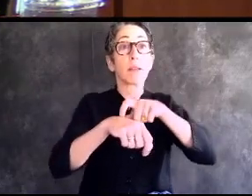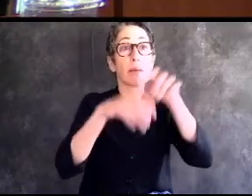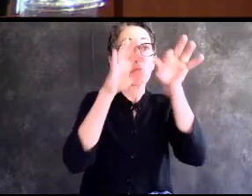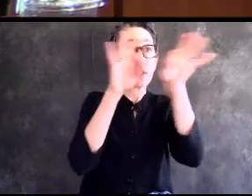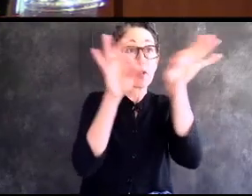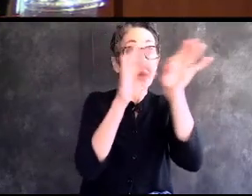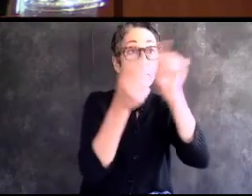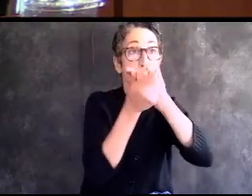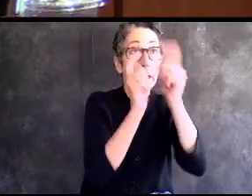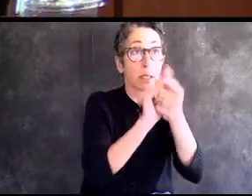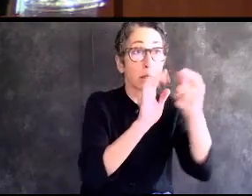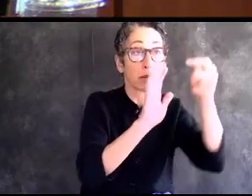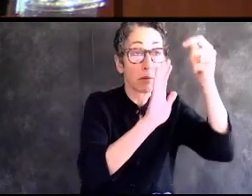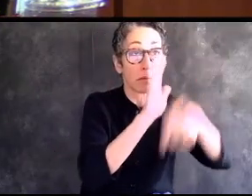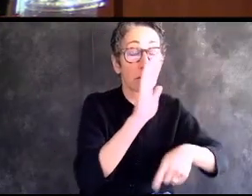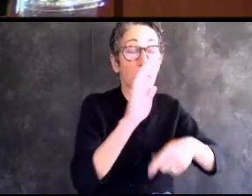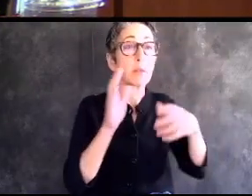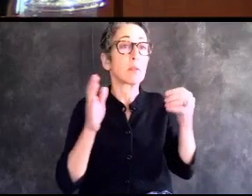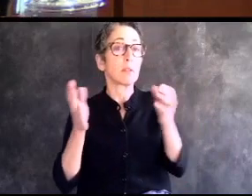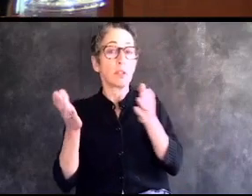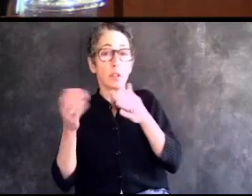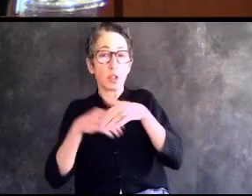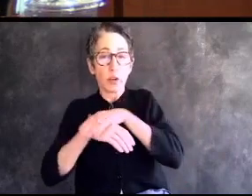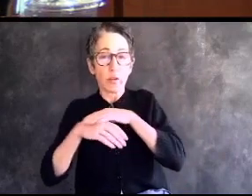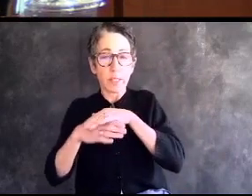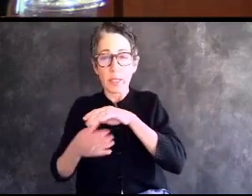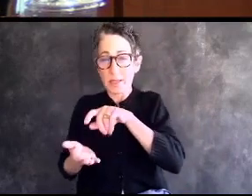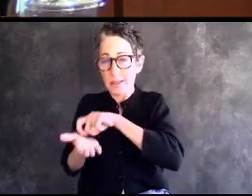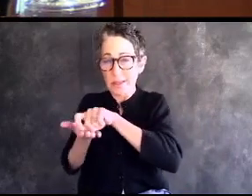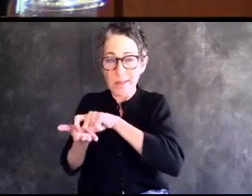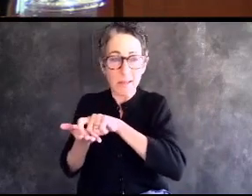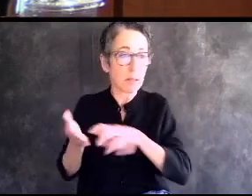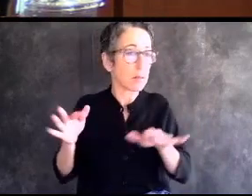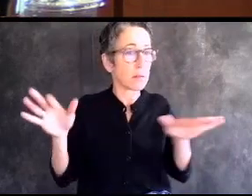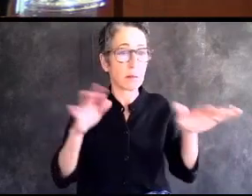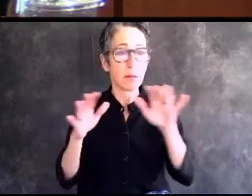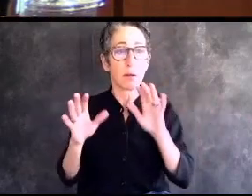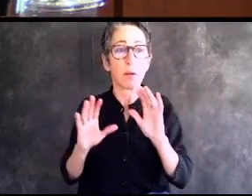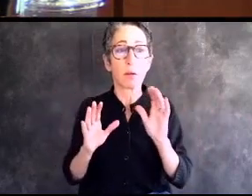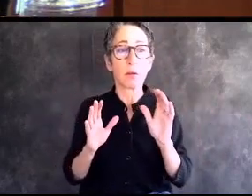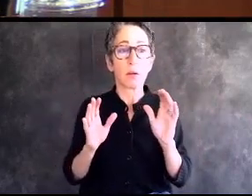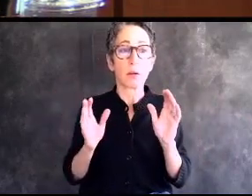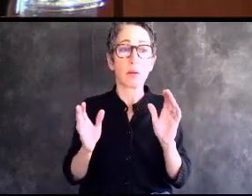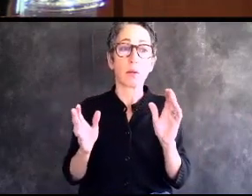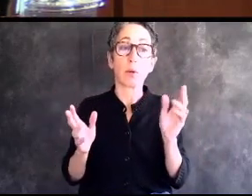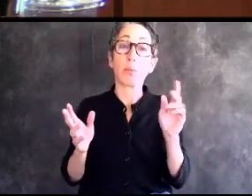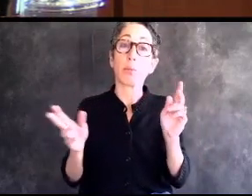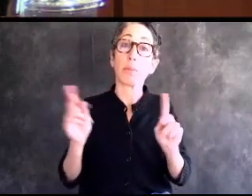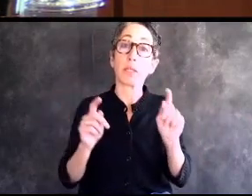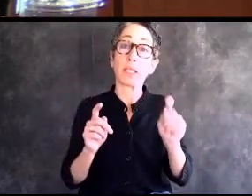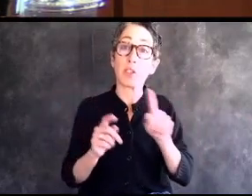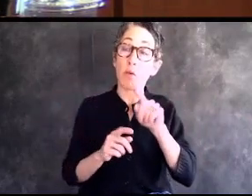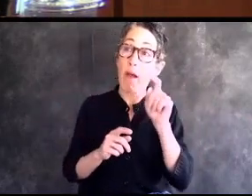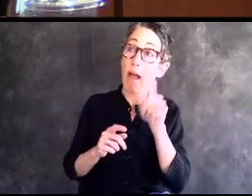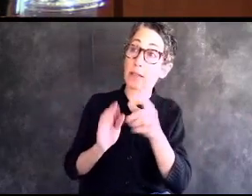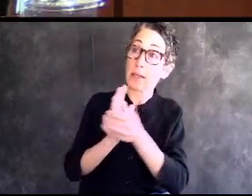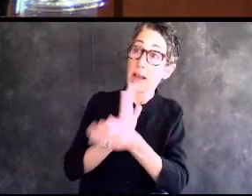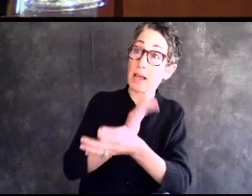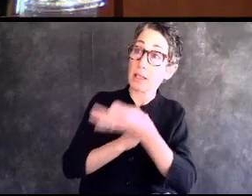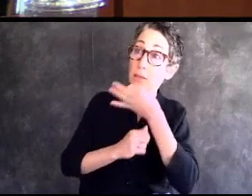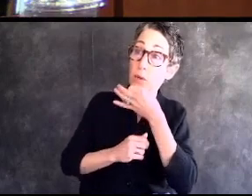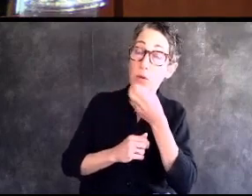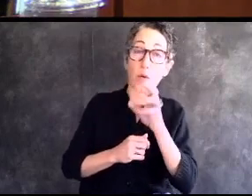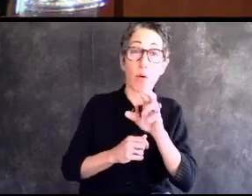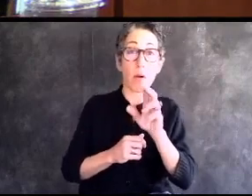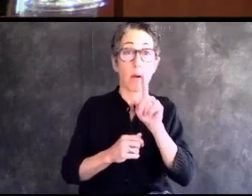it surfaces the common unknowns that the group feels they have to ask the experts, they do board counting to